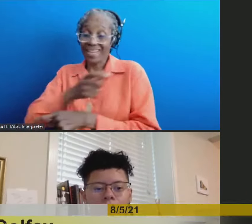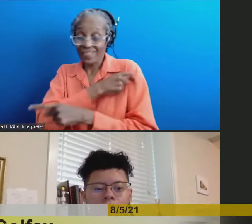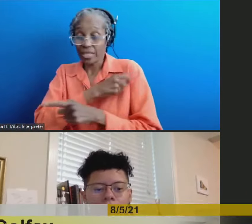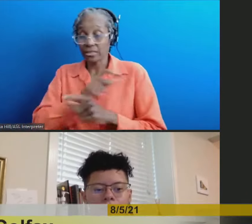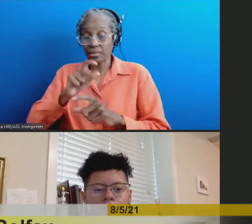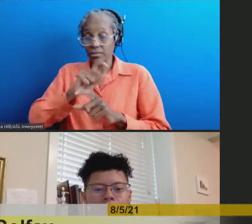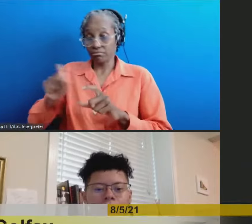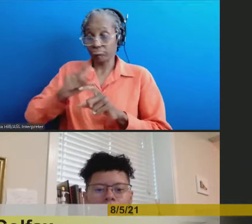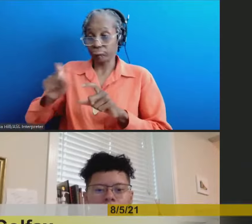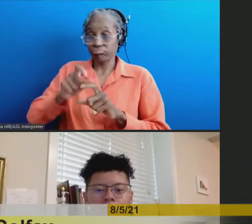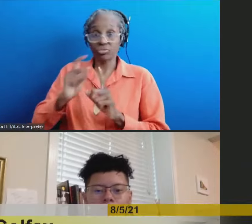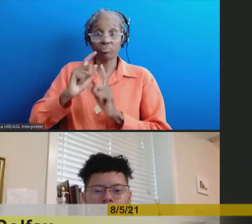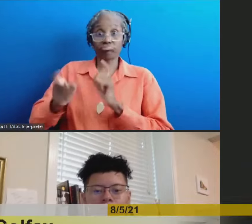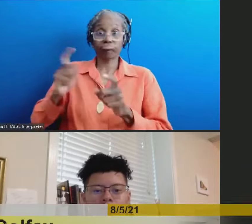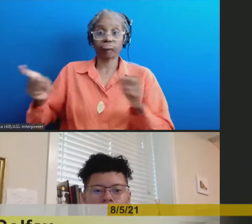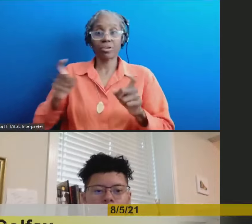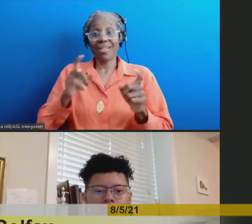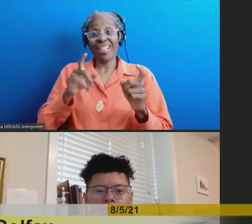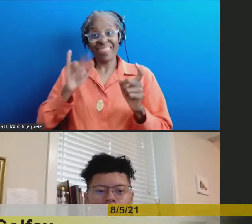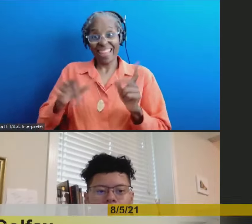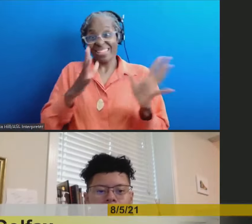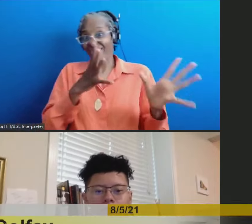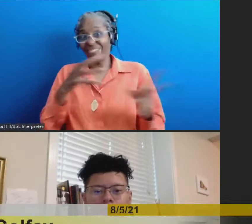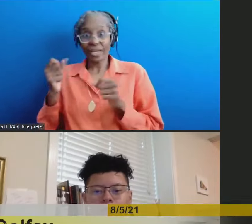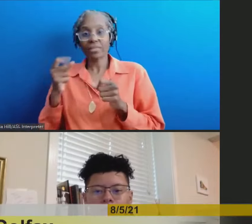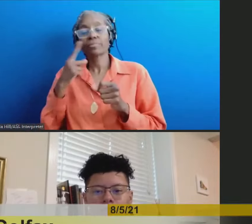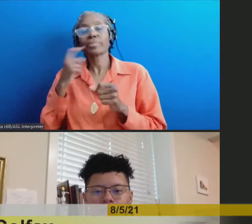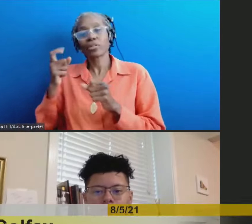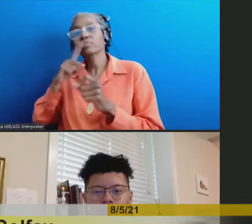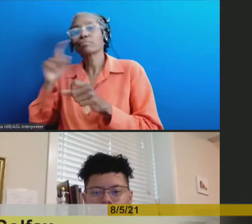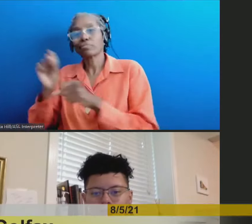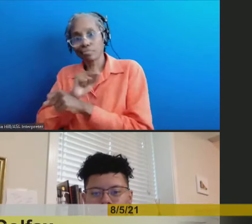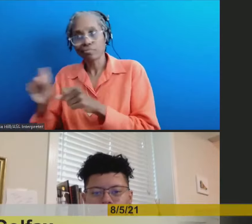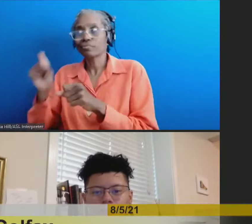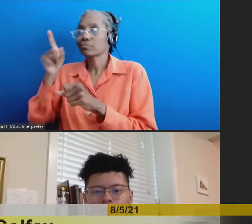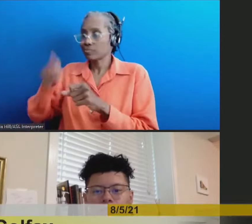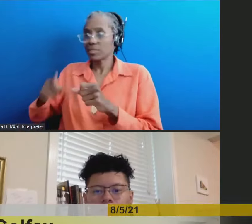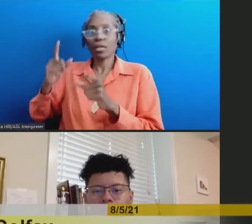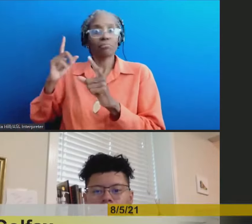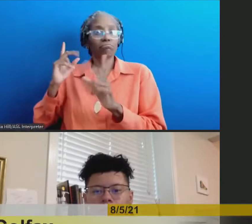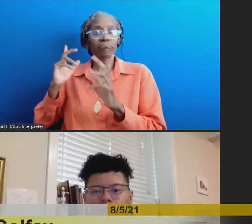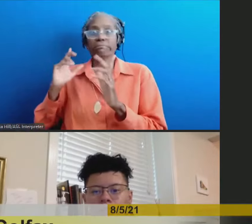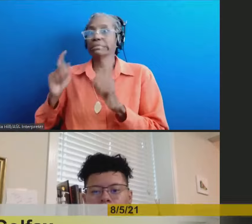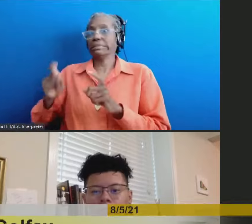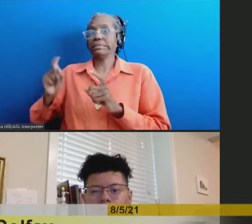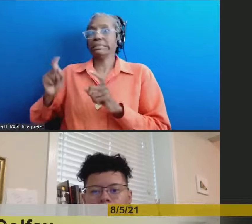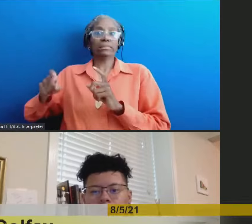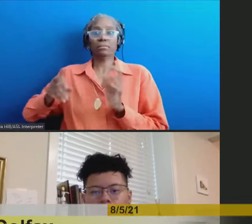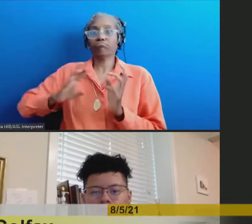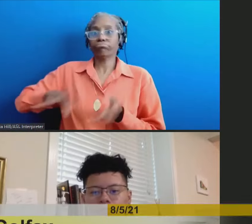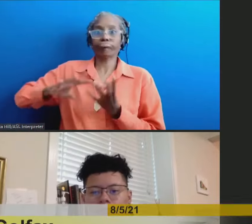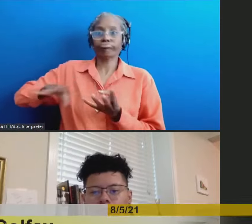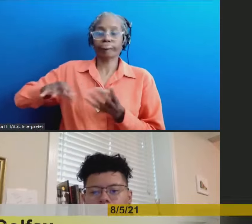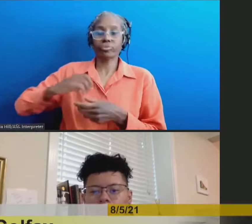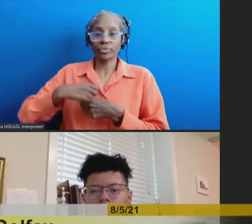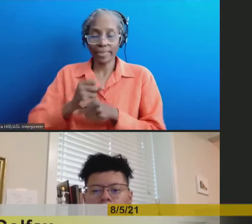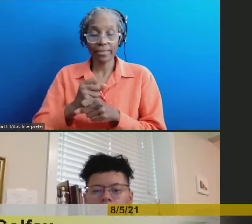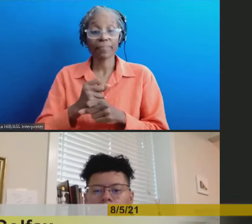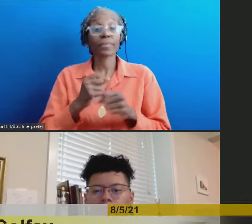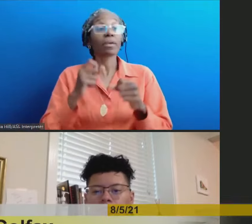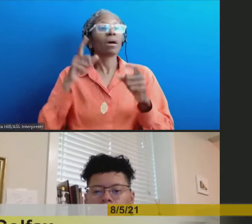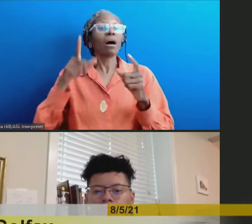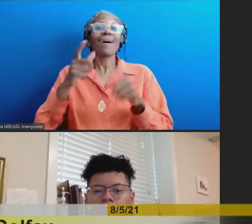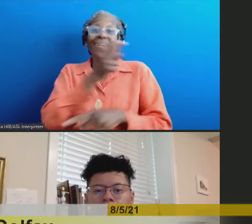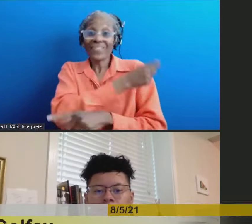So right now in the real world, the vaccines have been distributed to millions and millions of people,